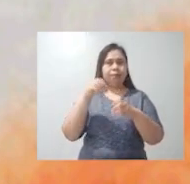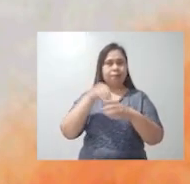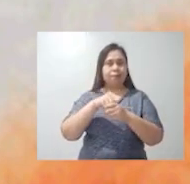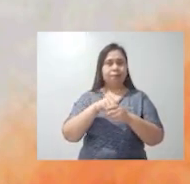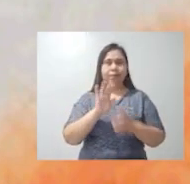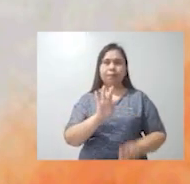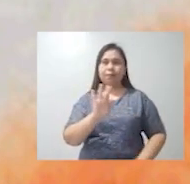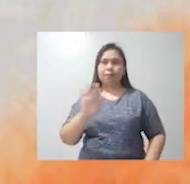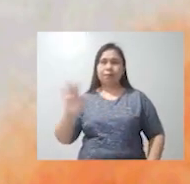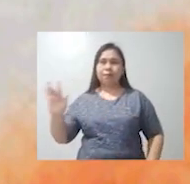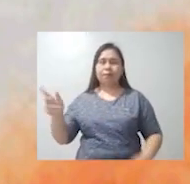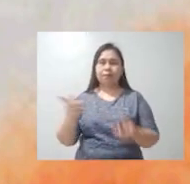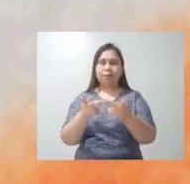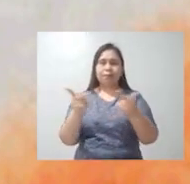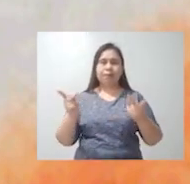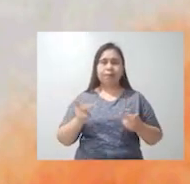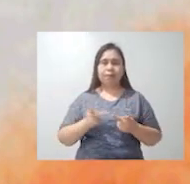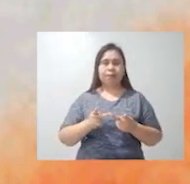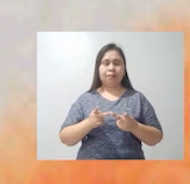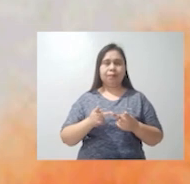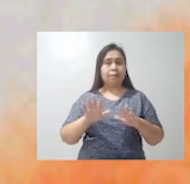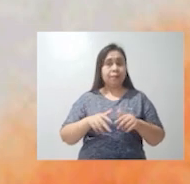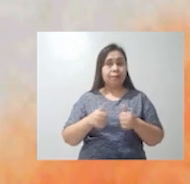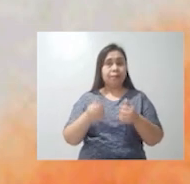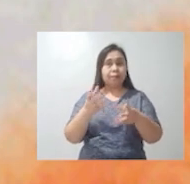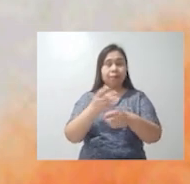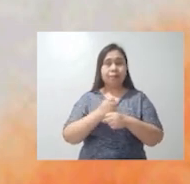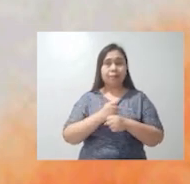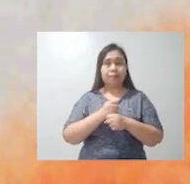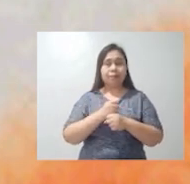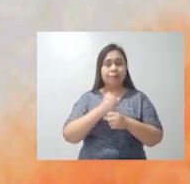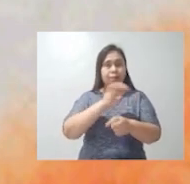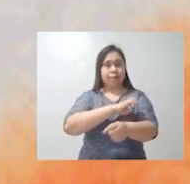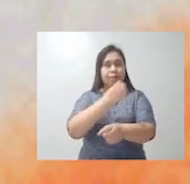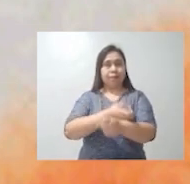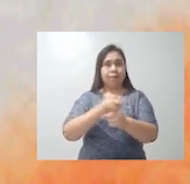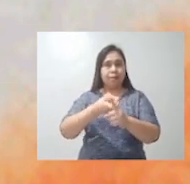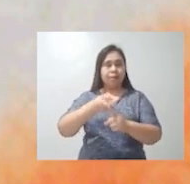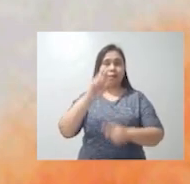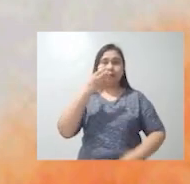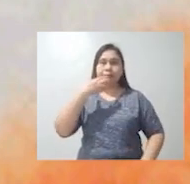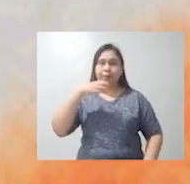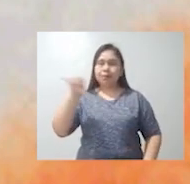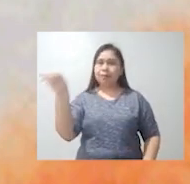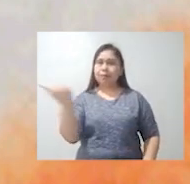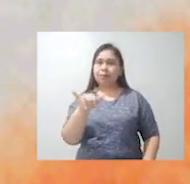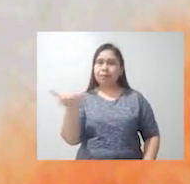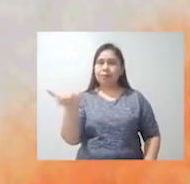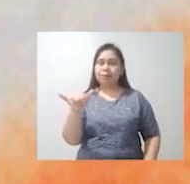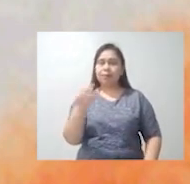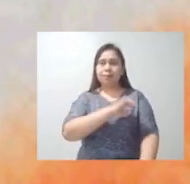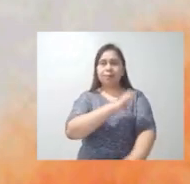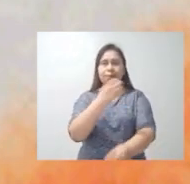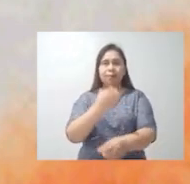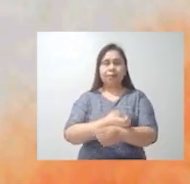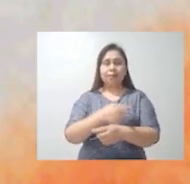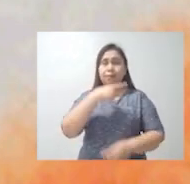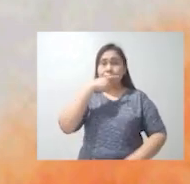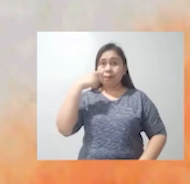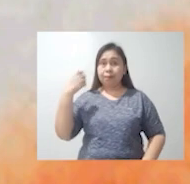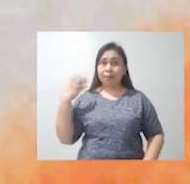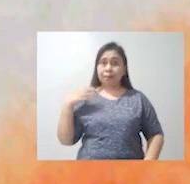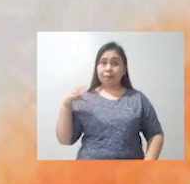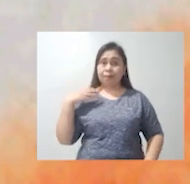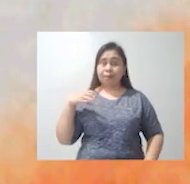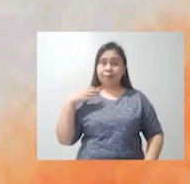is how we get energy from the sun, which controls climate and weather, the same energy that dry clothes on a clothesline,